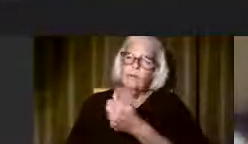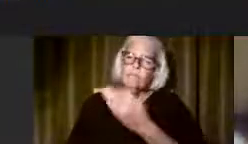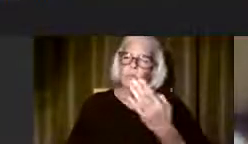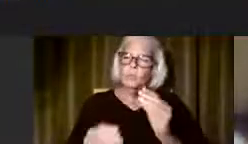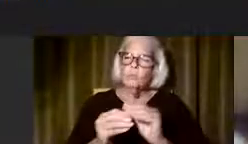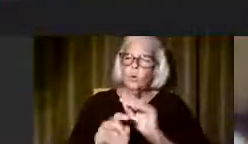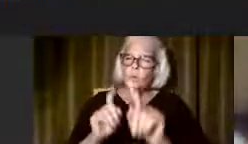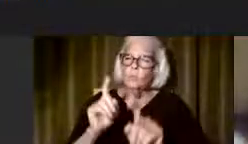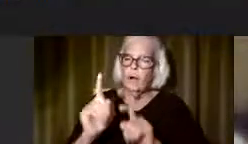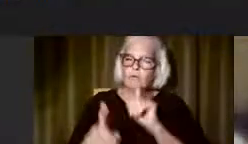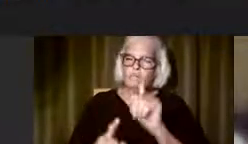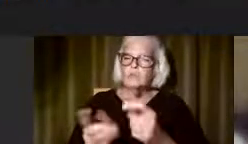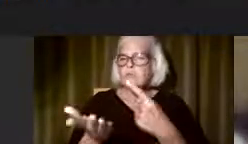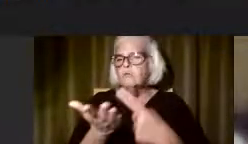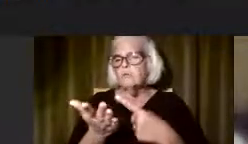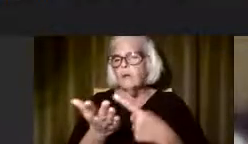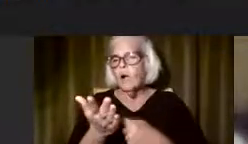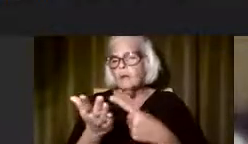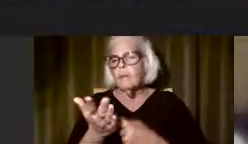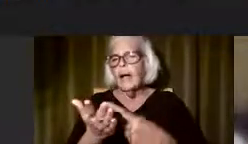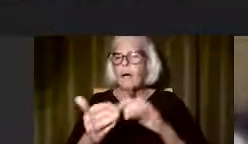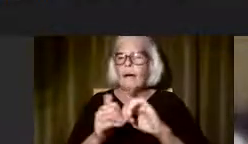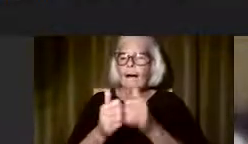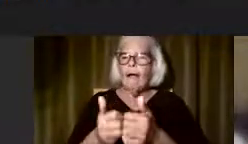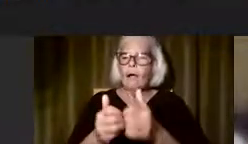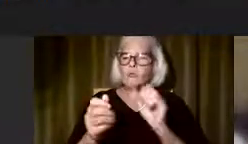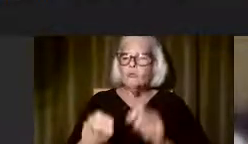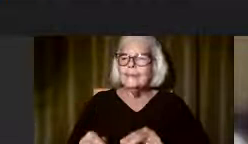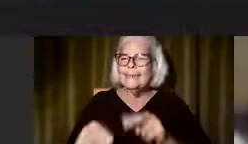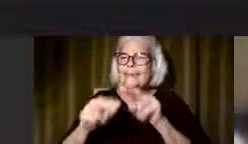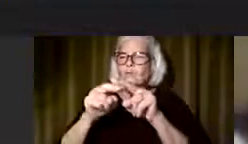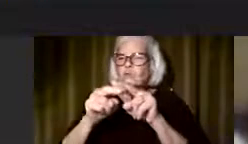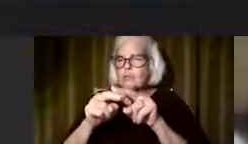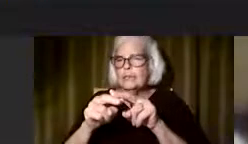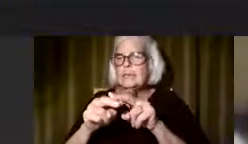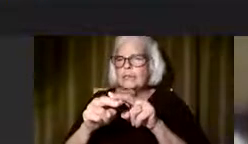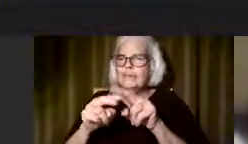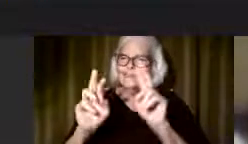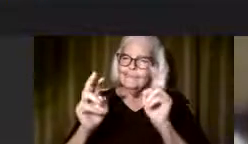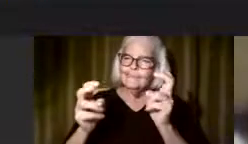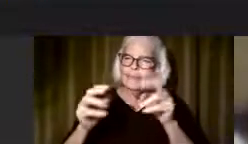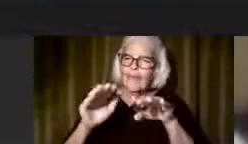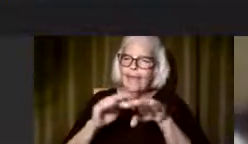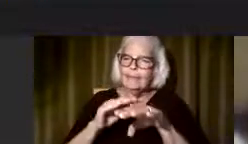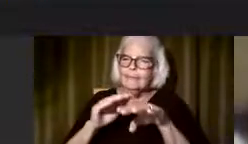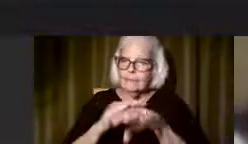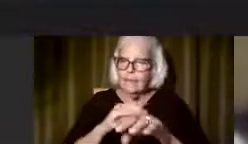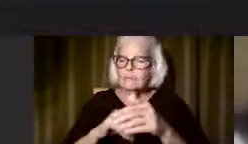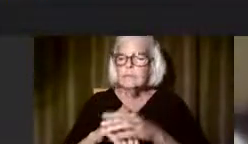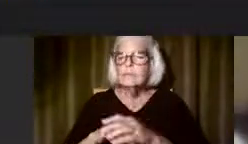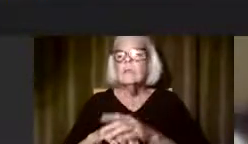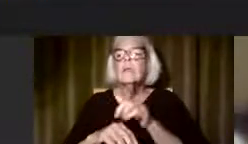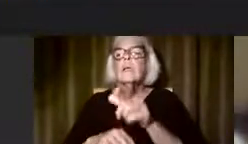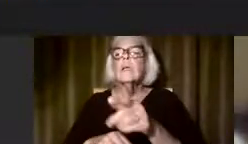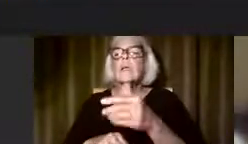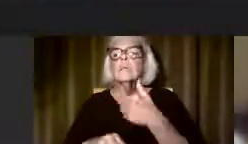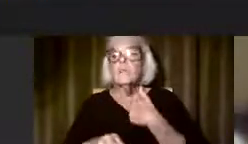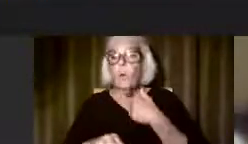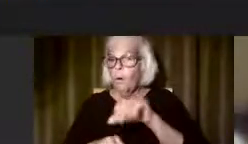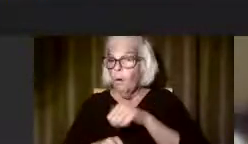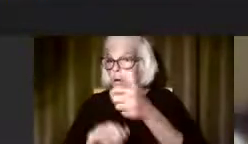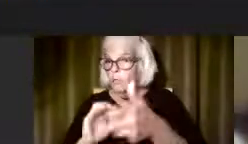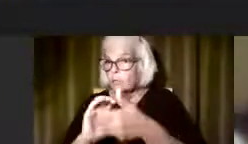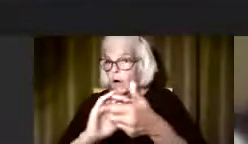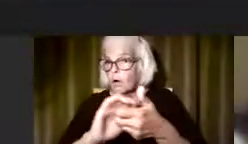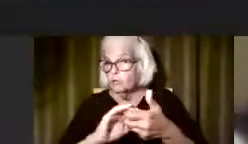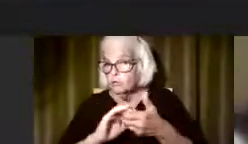access. So for municipal partners, this is a question from the city of Winooski specifically. If you are going to proceed